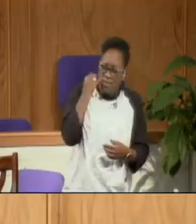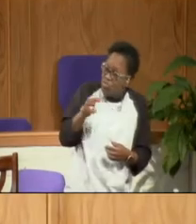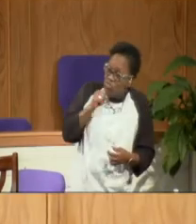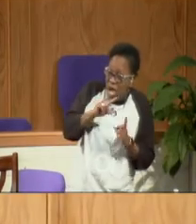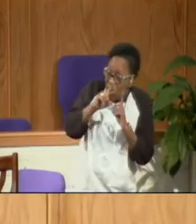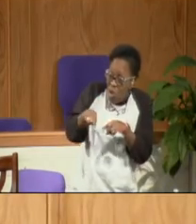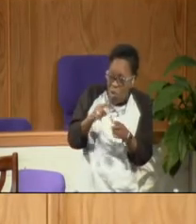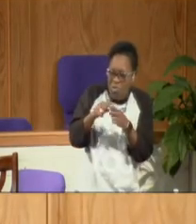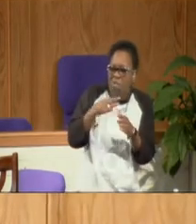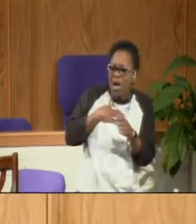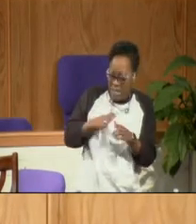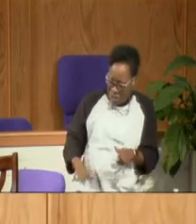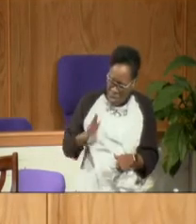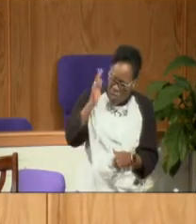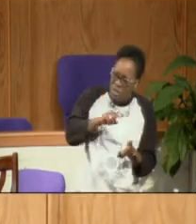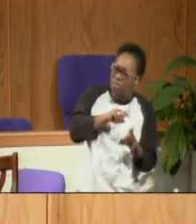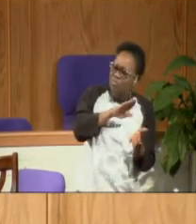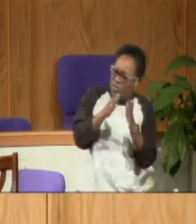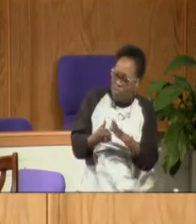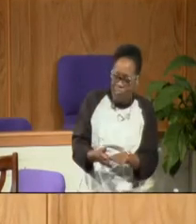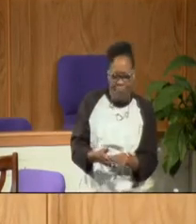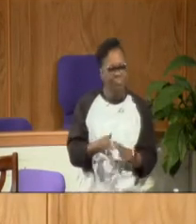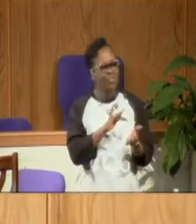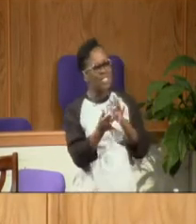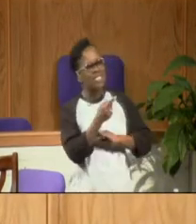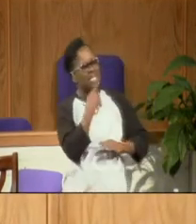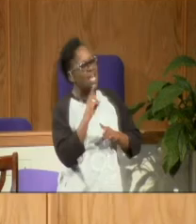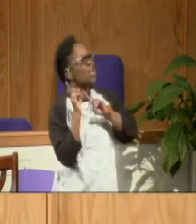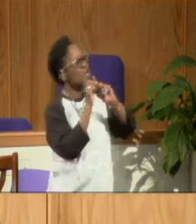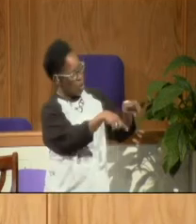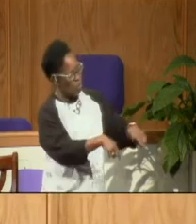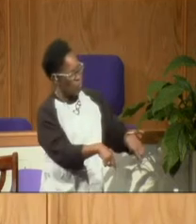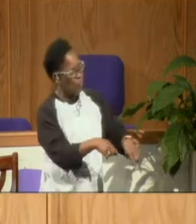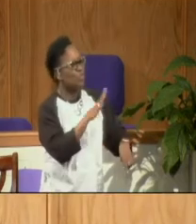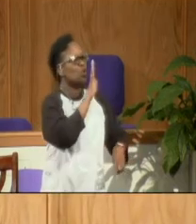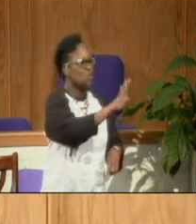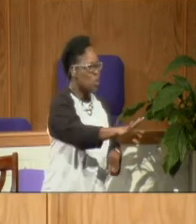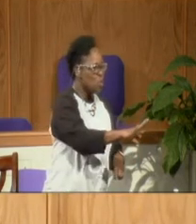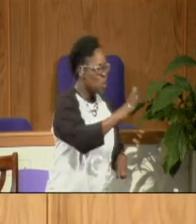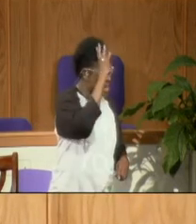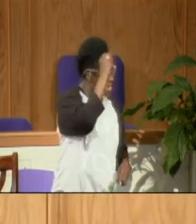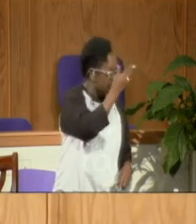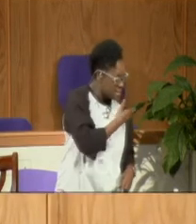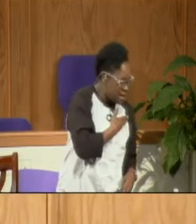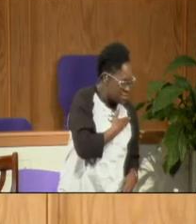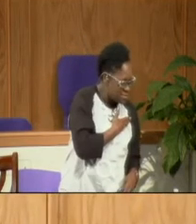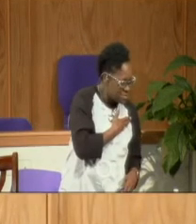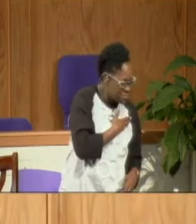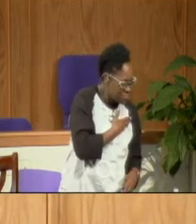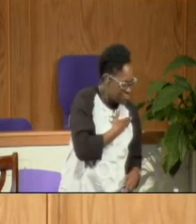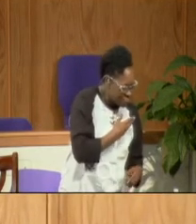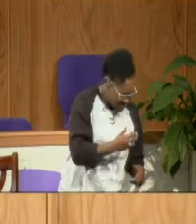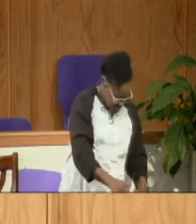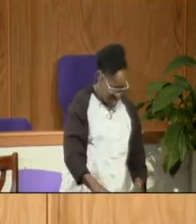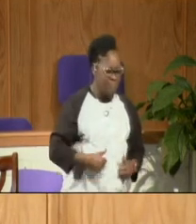die. And Jesus says, go thy way, thy son liveth. Because understand something,